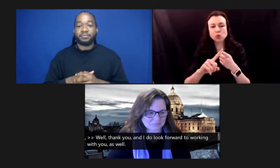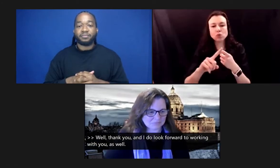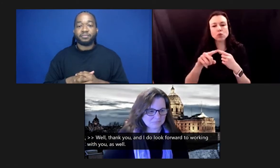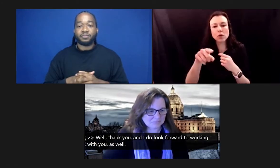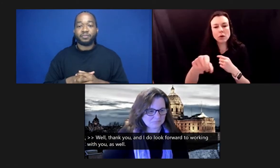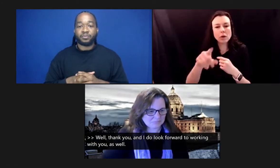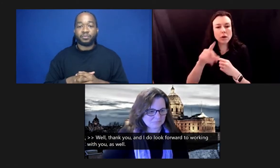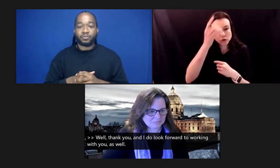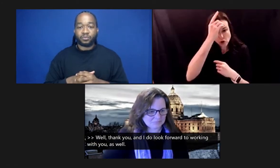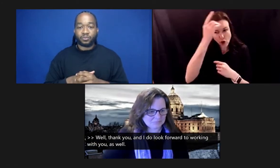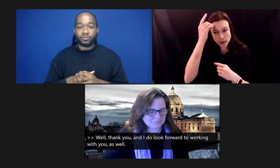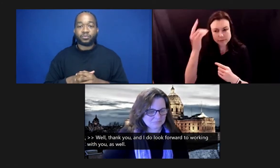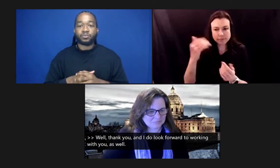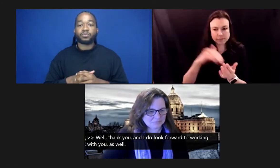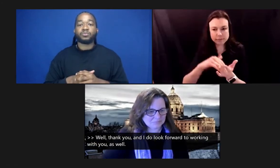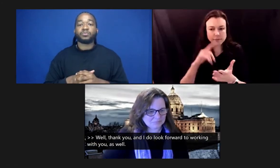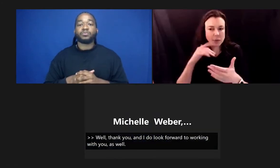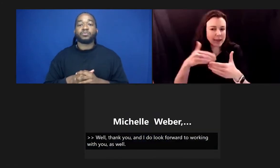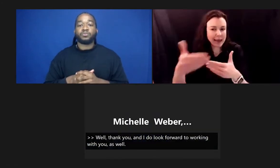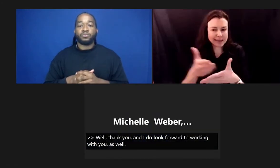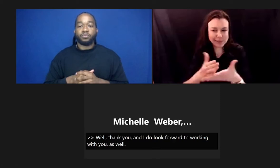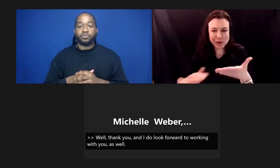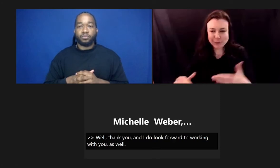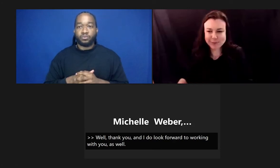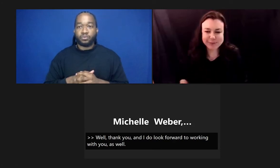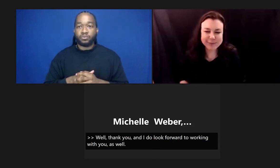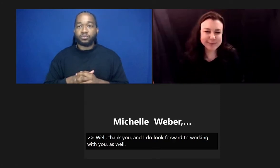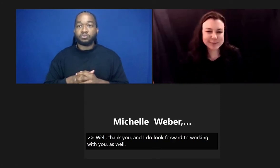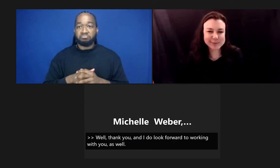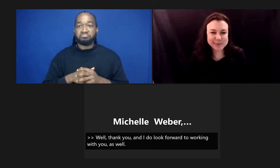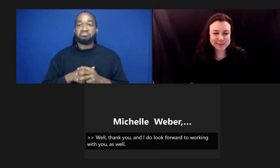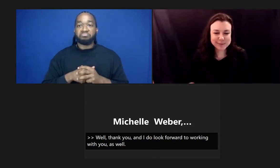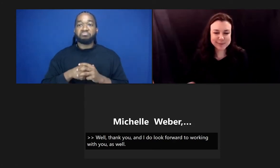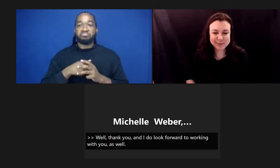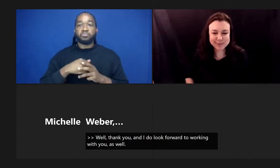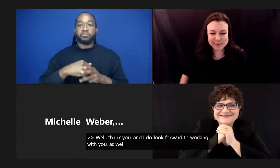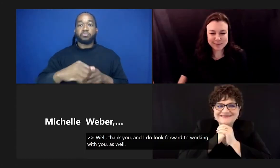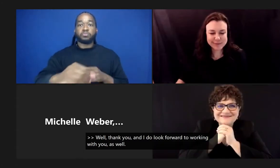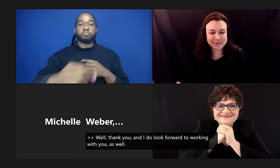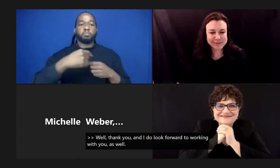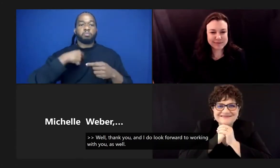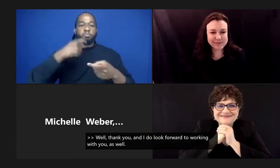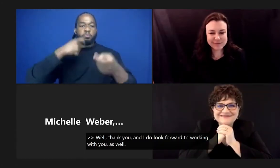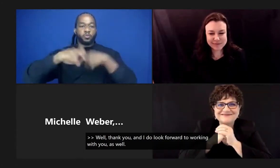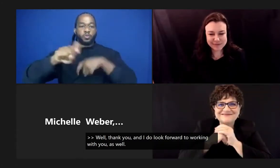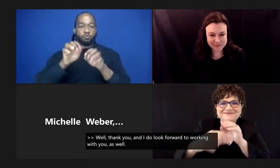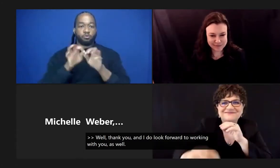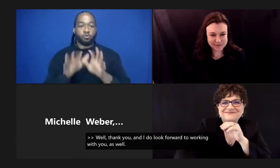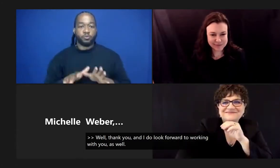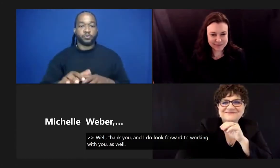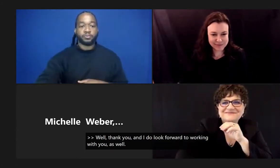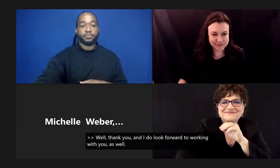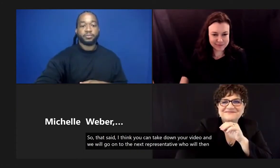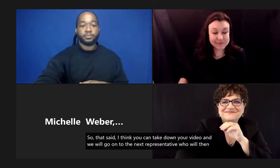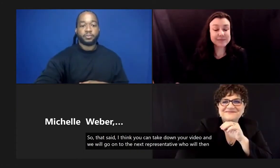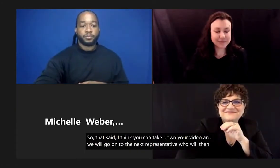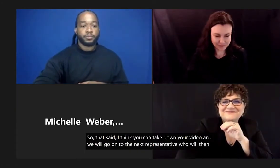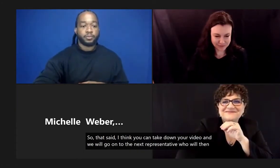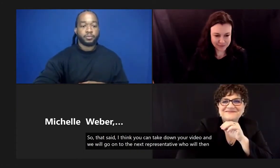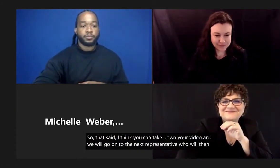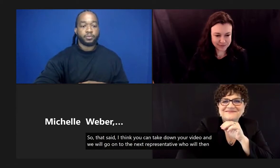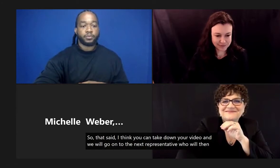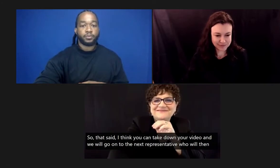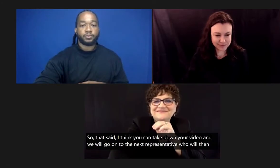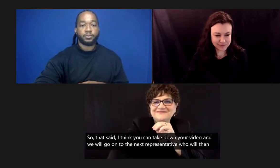will go on to the next representative, who will then be introduced by Darlene Zangara.